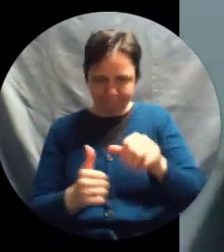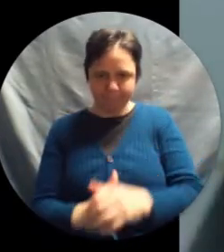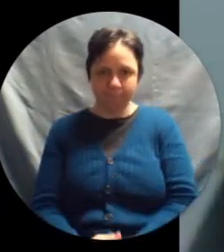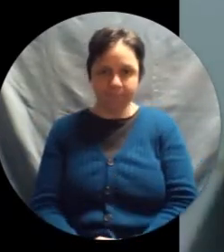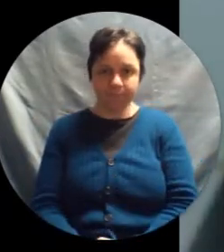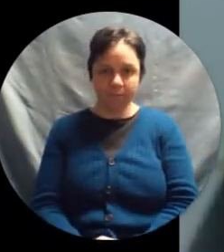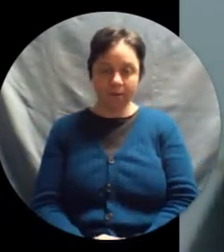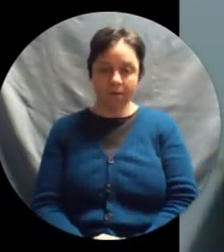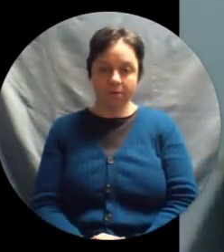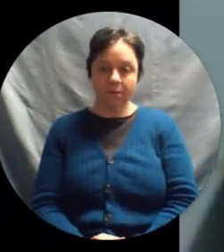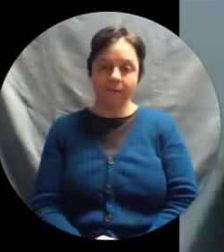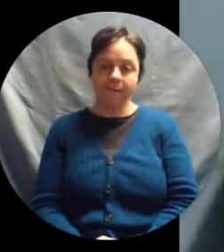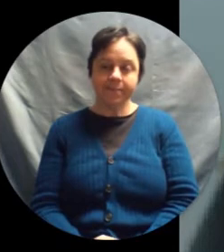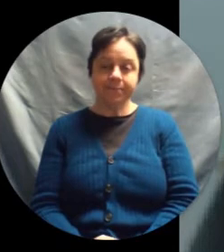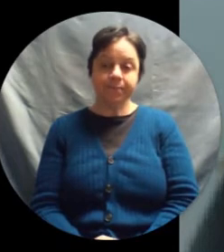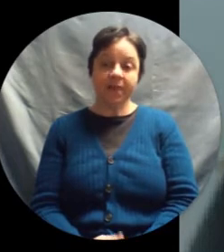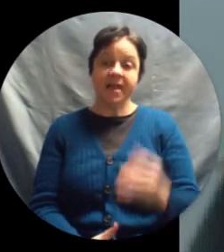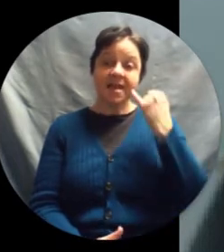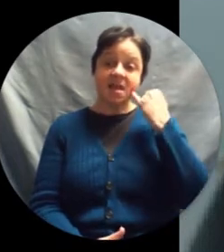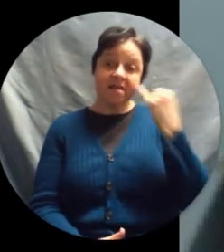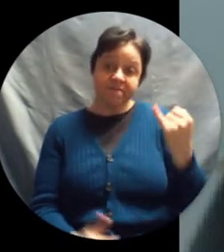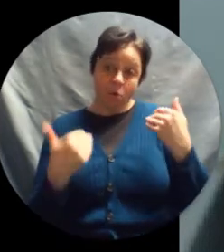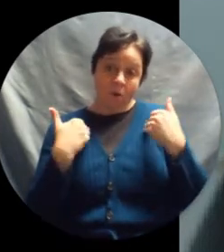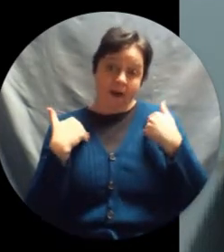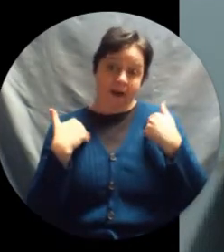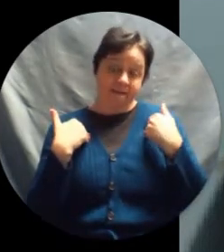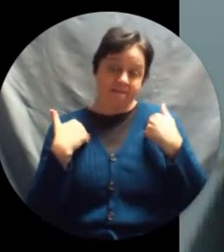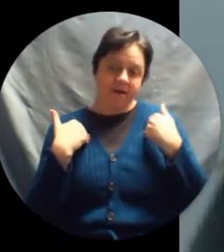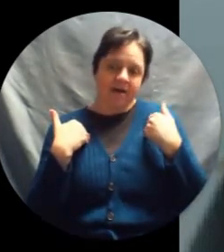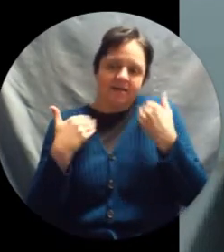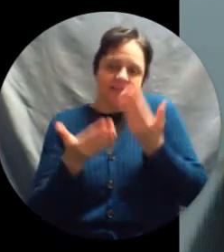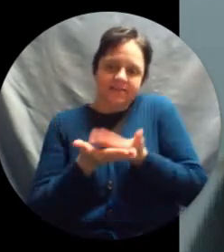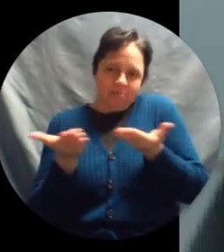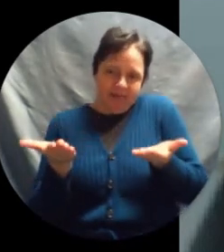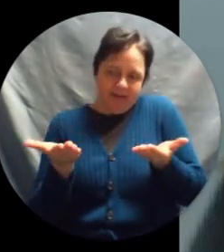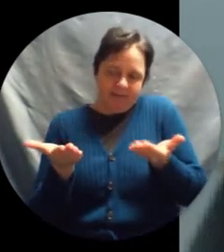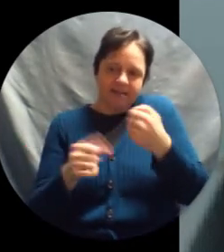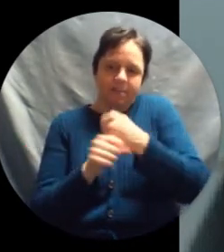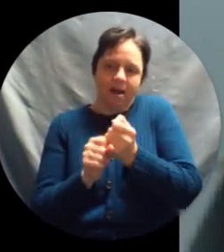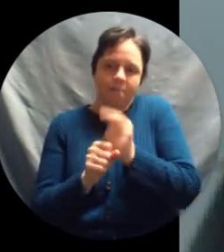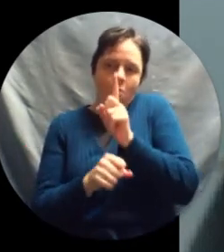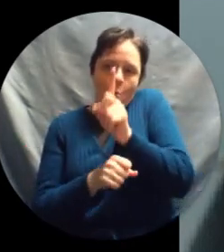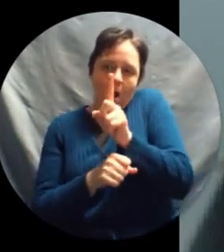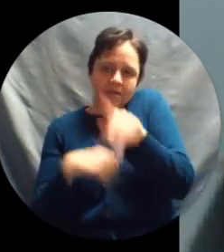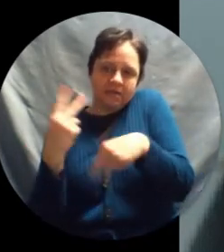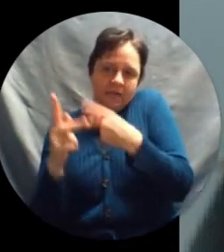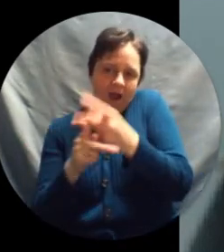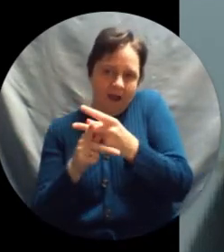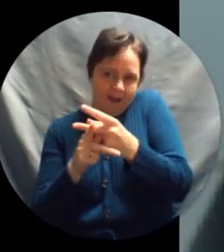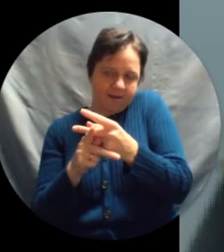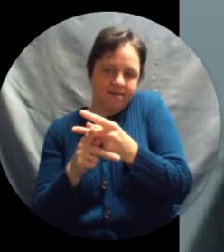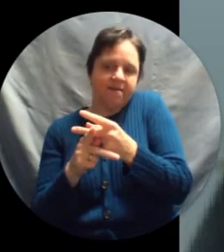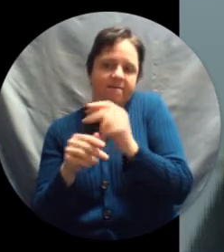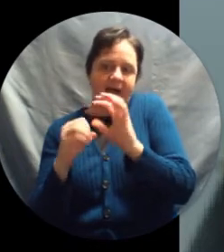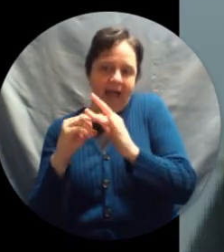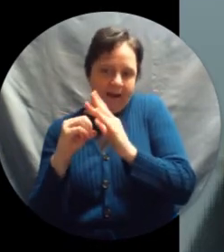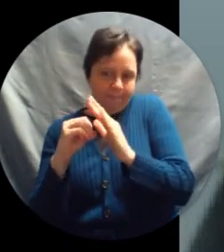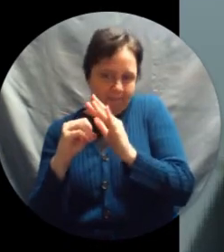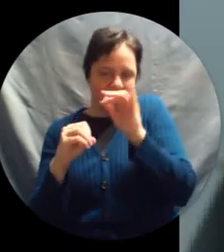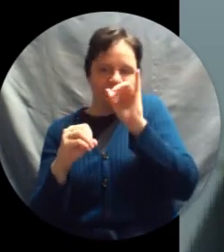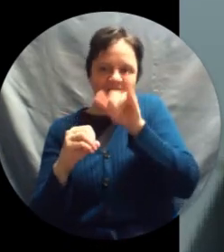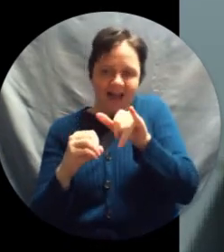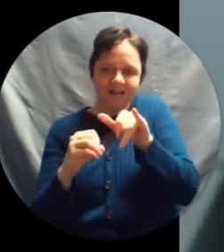have a substance that is all made up of one type of atom, that is called an element. So when we talk about something being